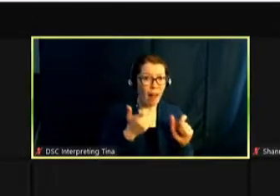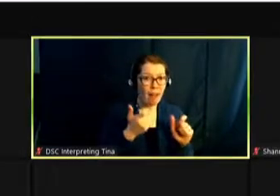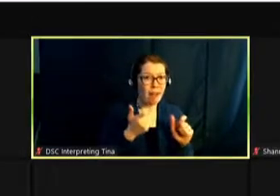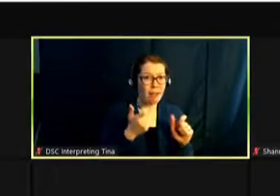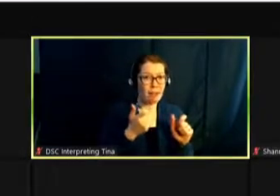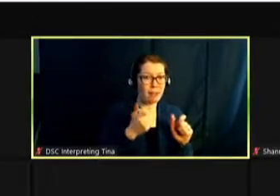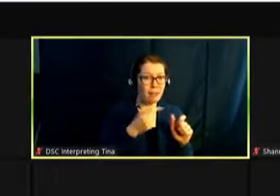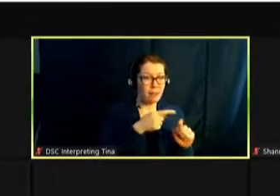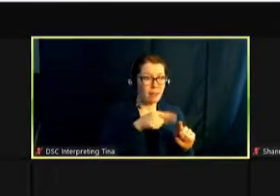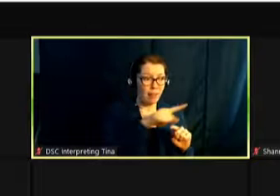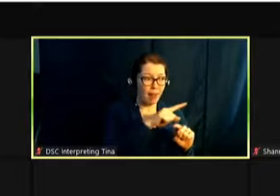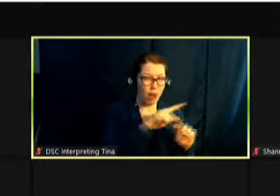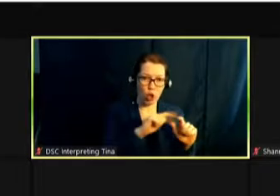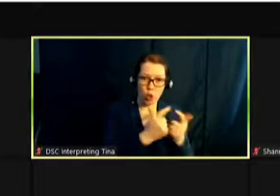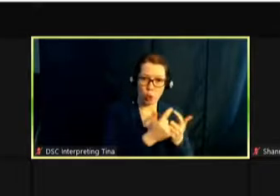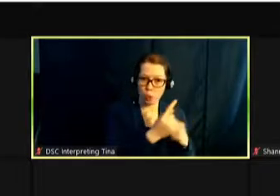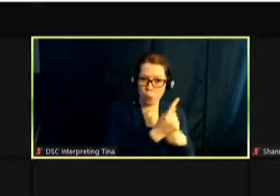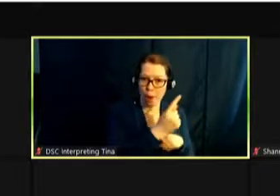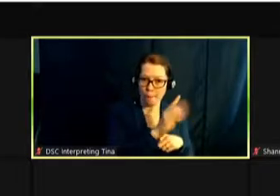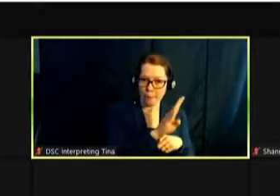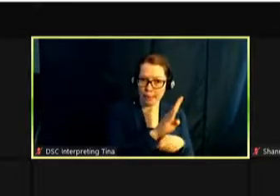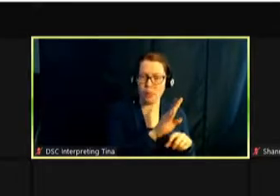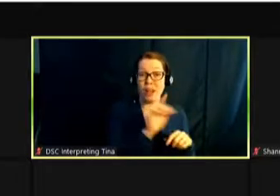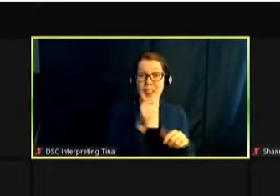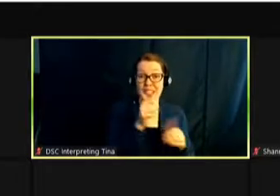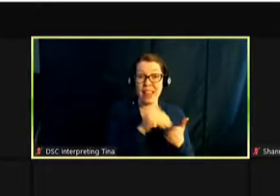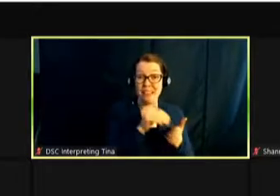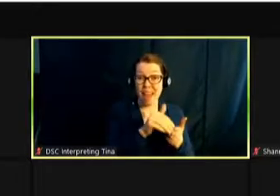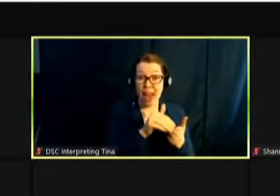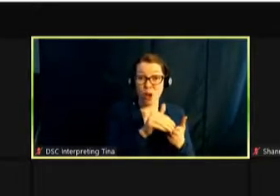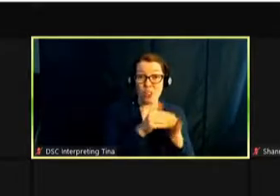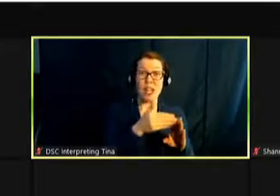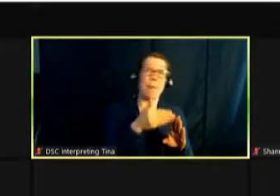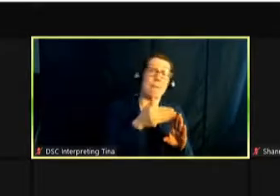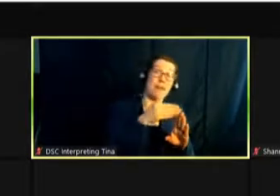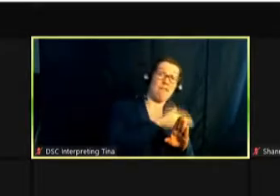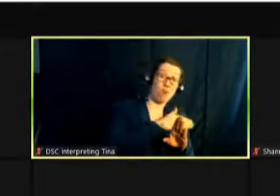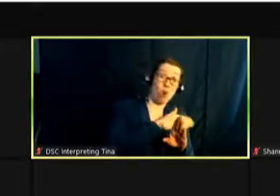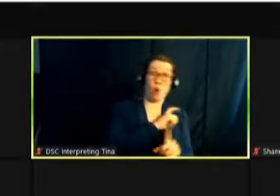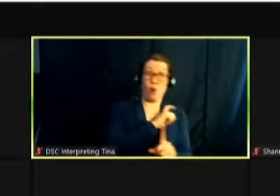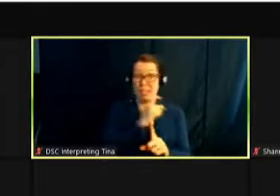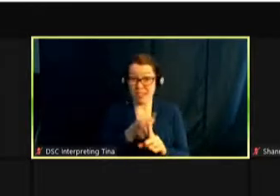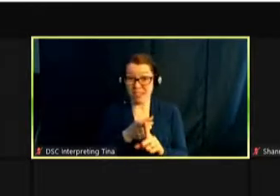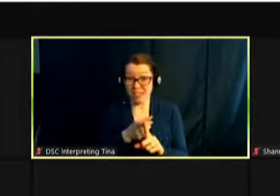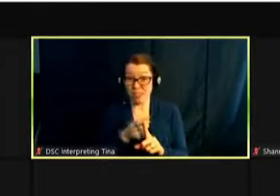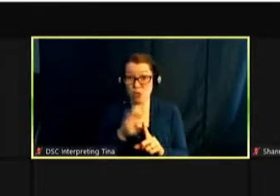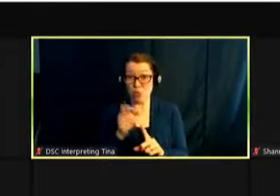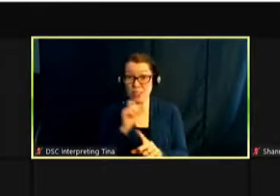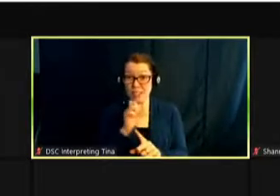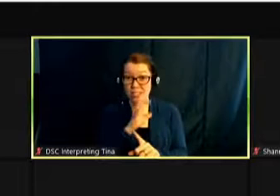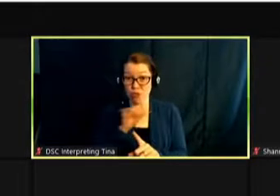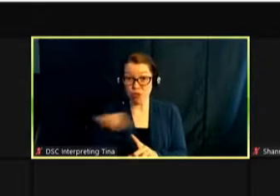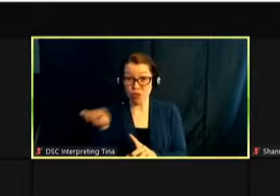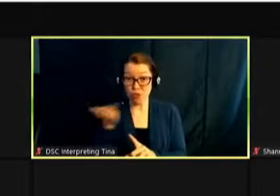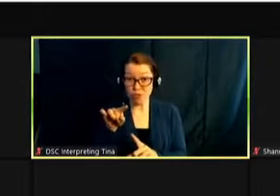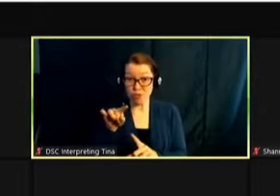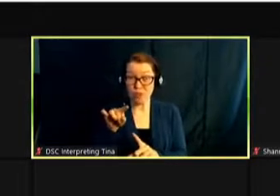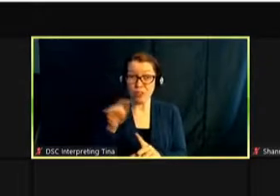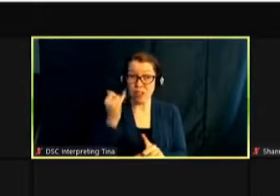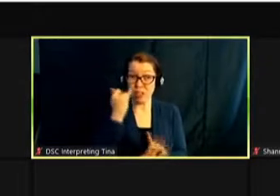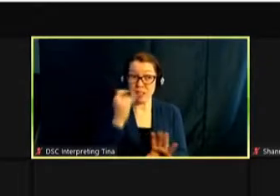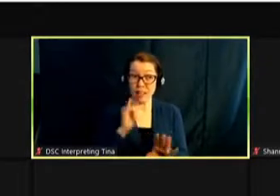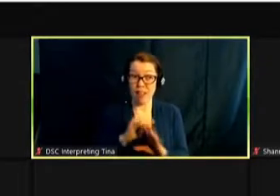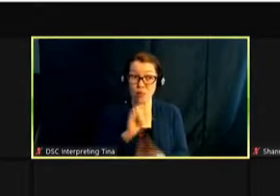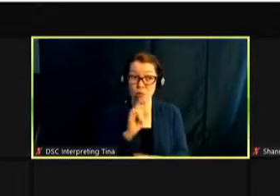they're obviously in group 1B. So we have 10,000 people to get through before we can get to our senior citizens. And if so, is there any